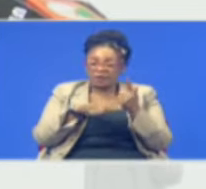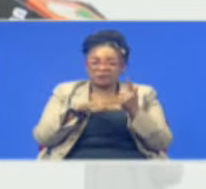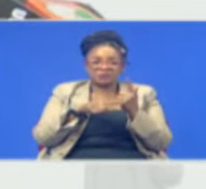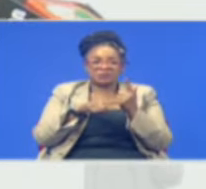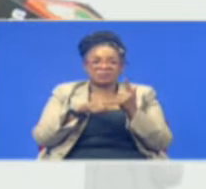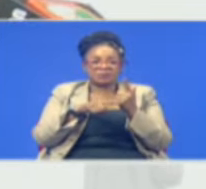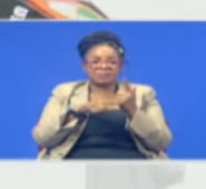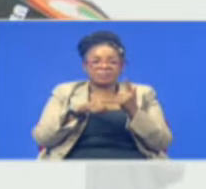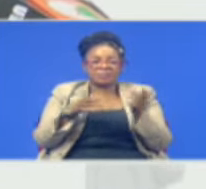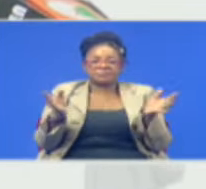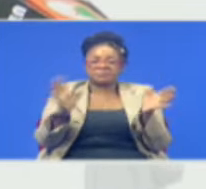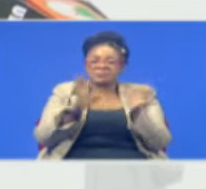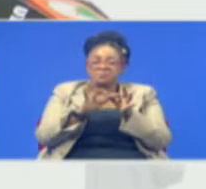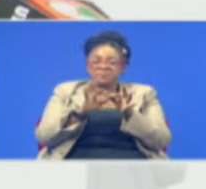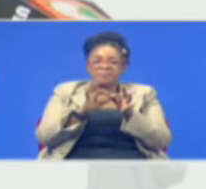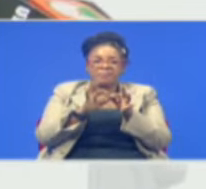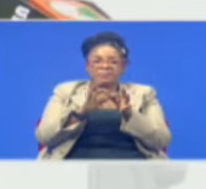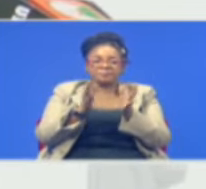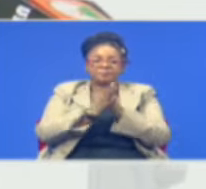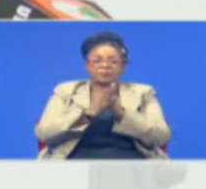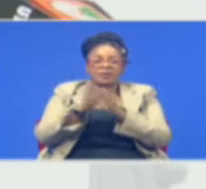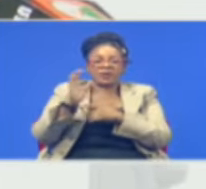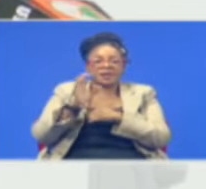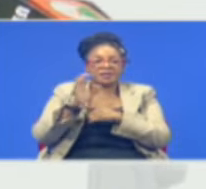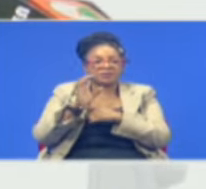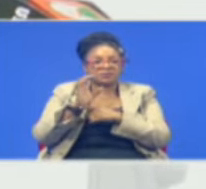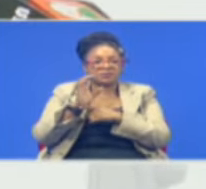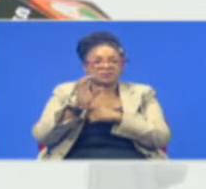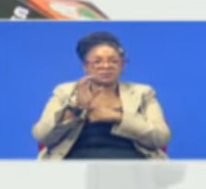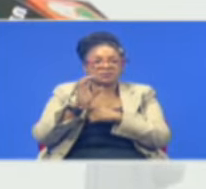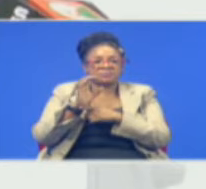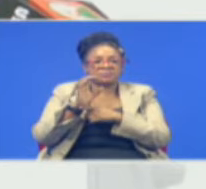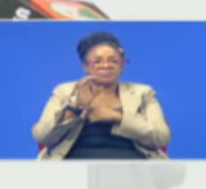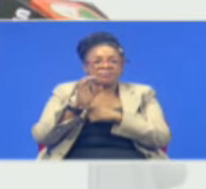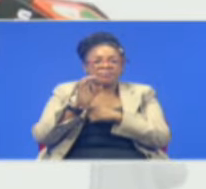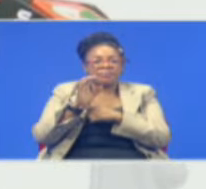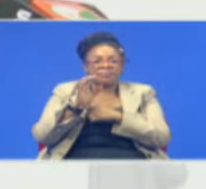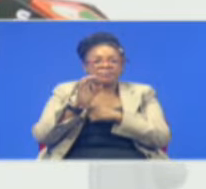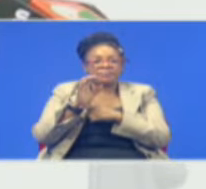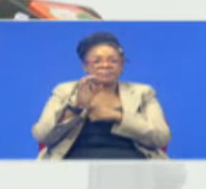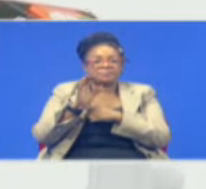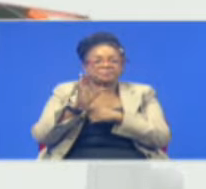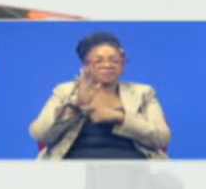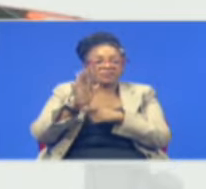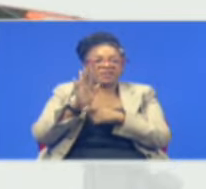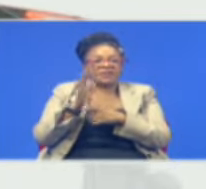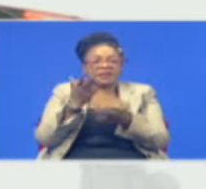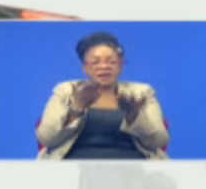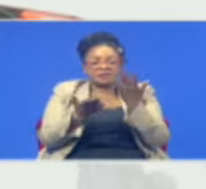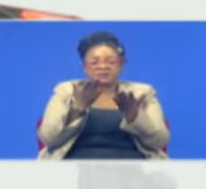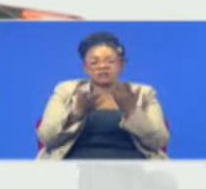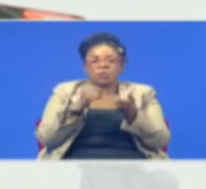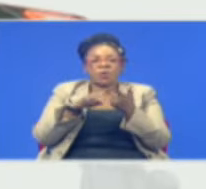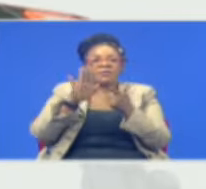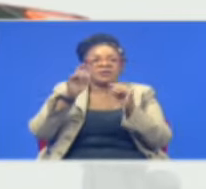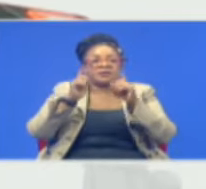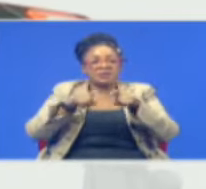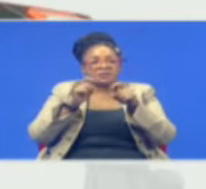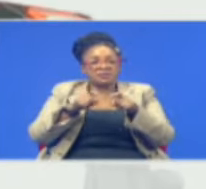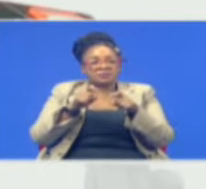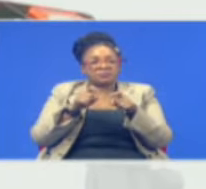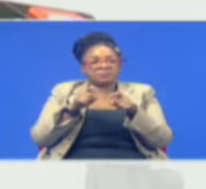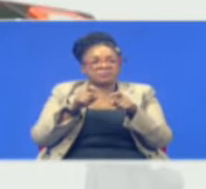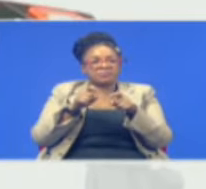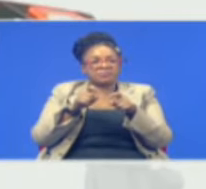hooks us up with the clients on the ground. They assess what they need,